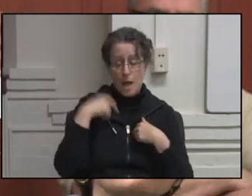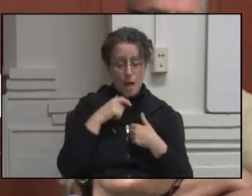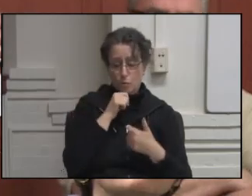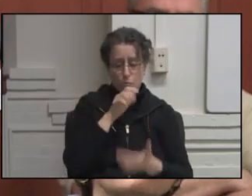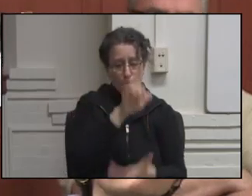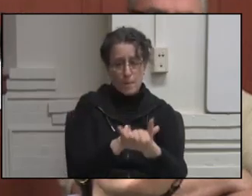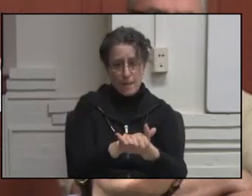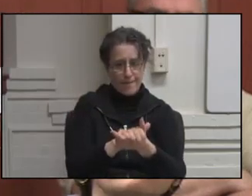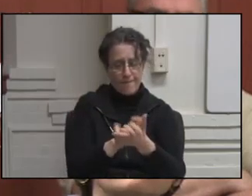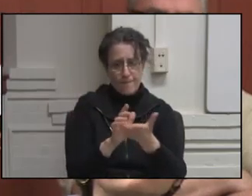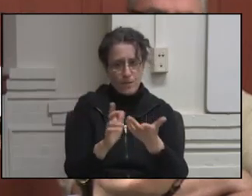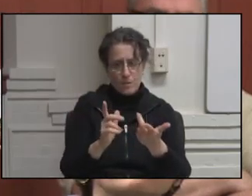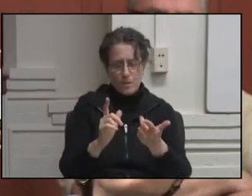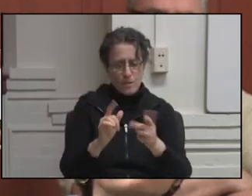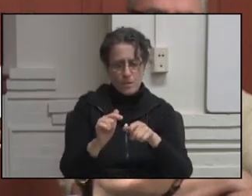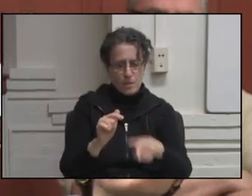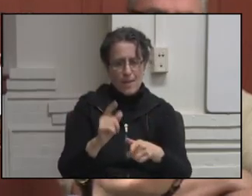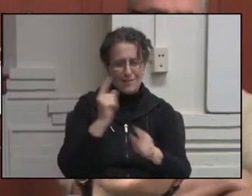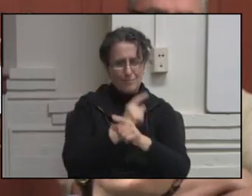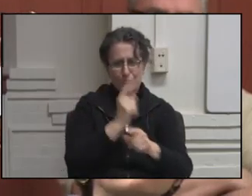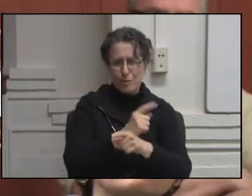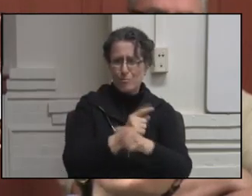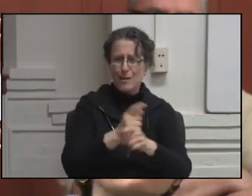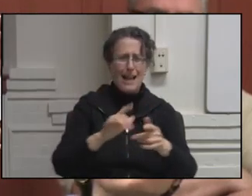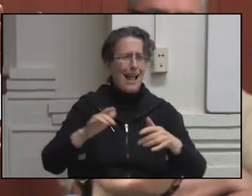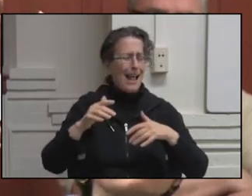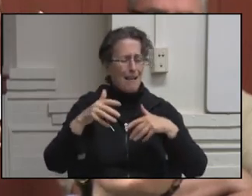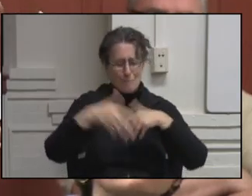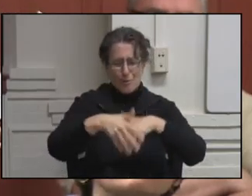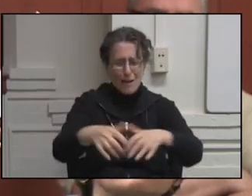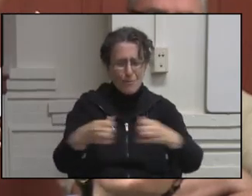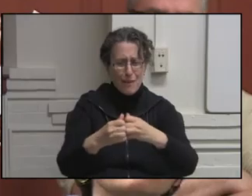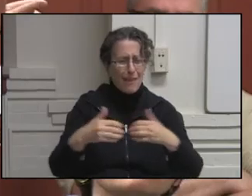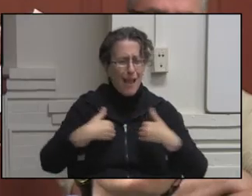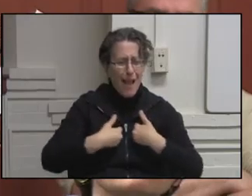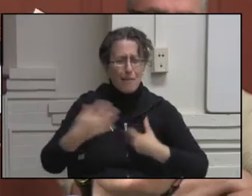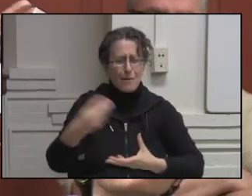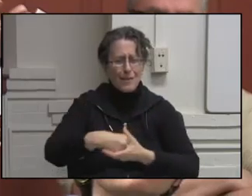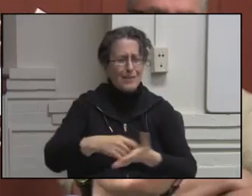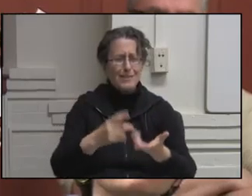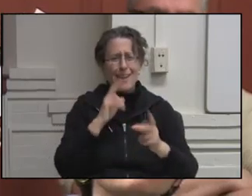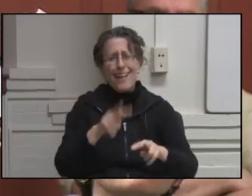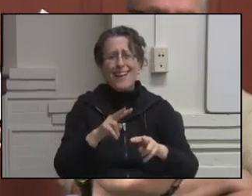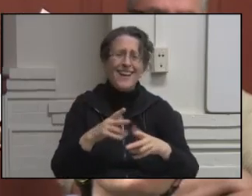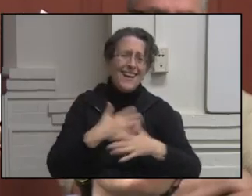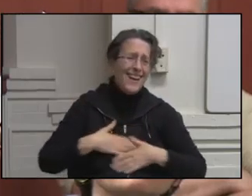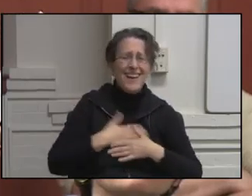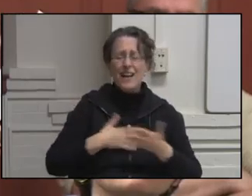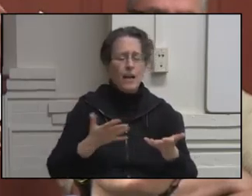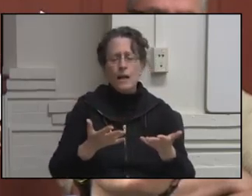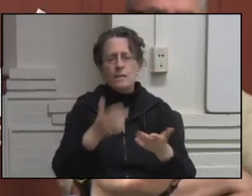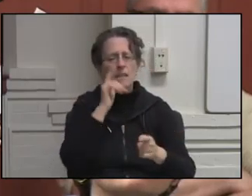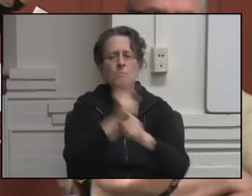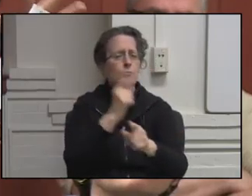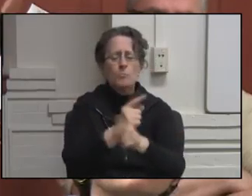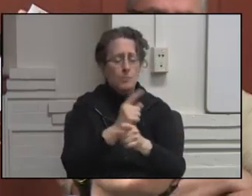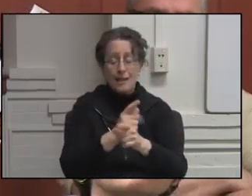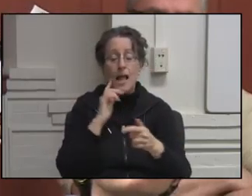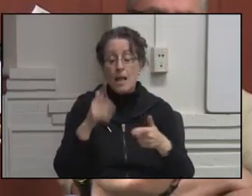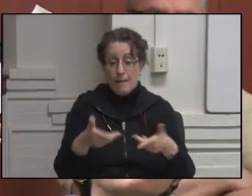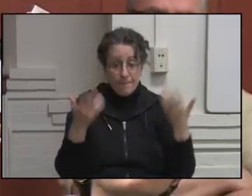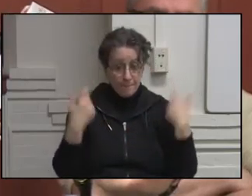animals or abusing animals as entertainment, because also, like, I saw the photos afterwards and I thought it was